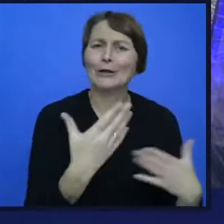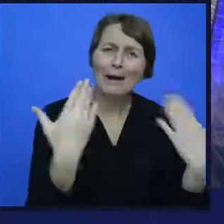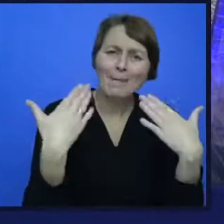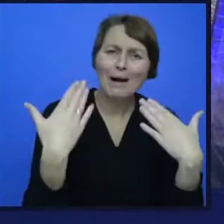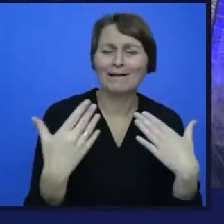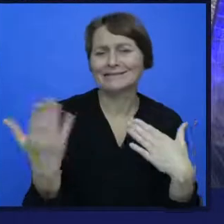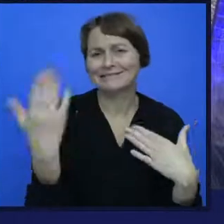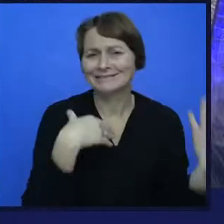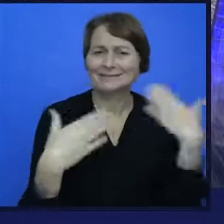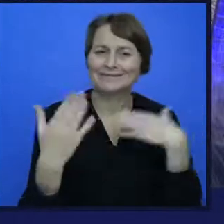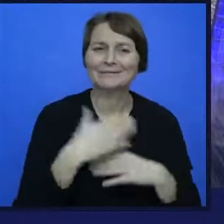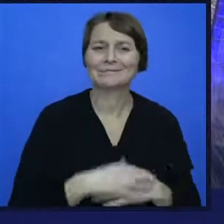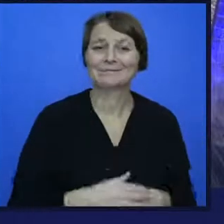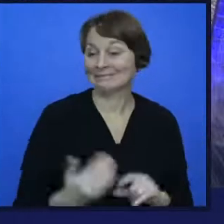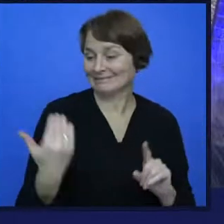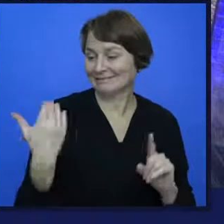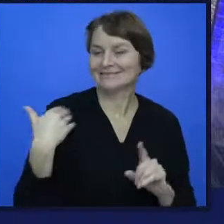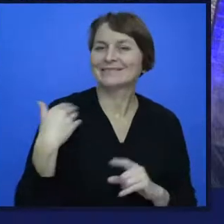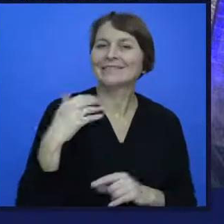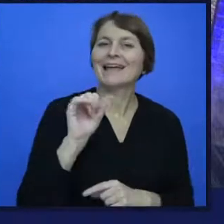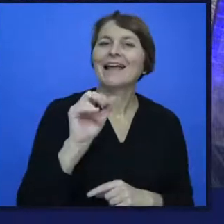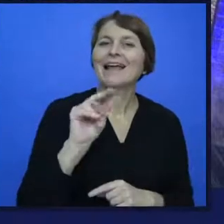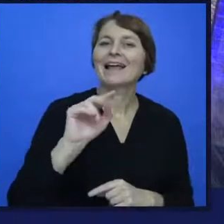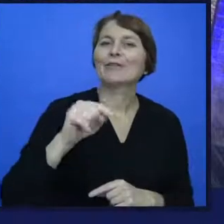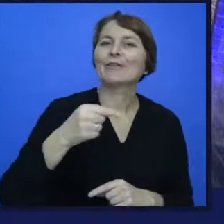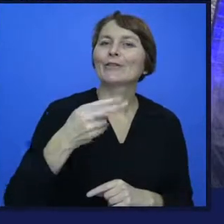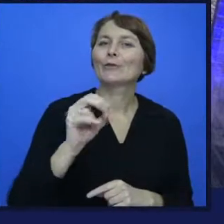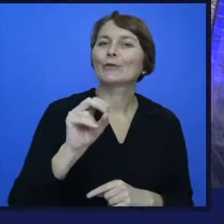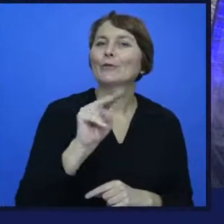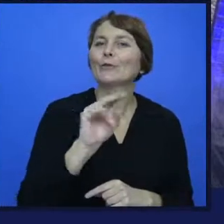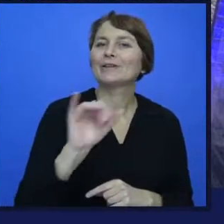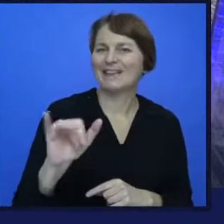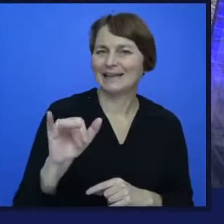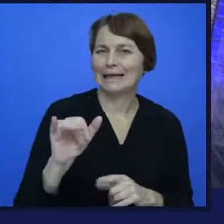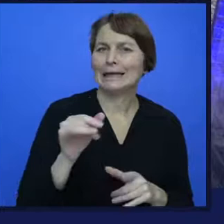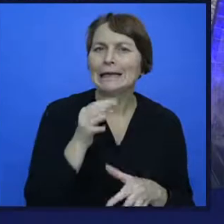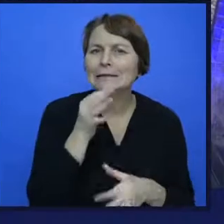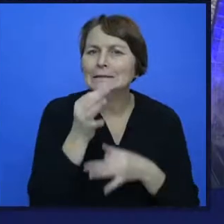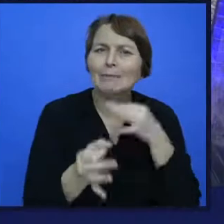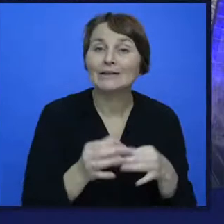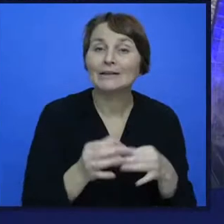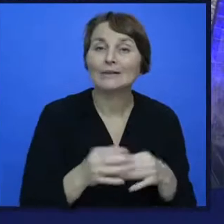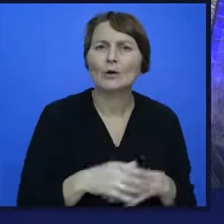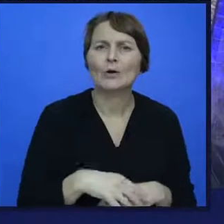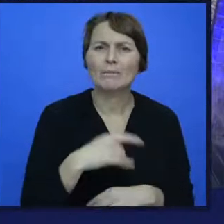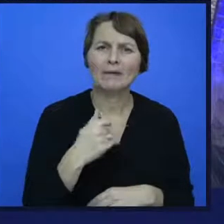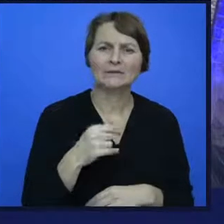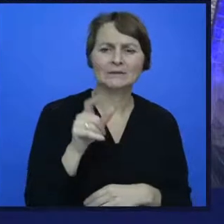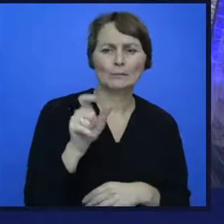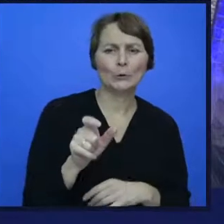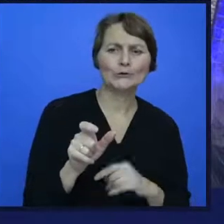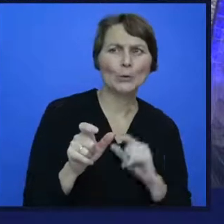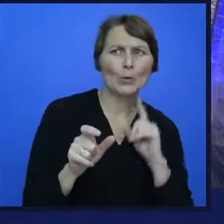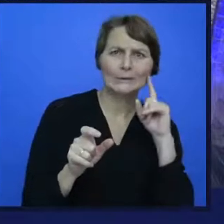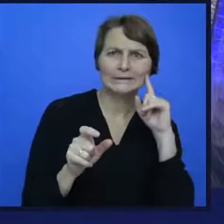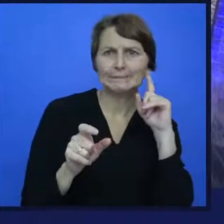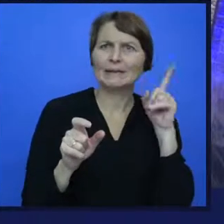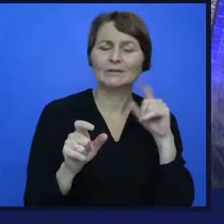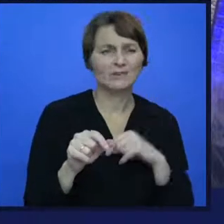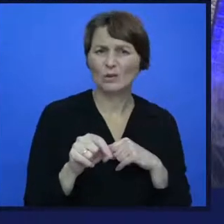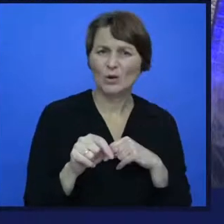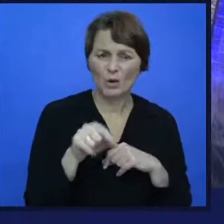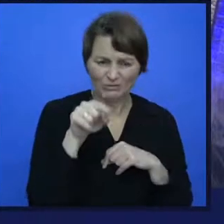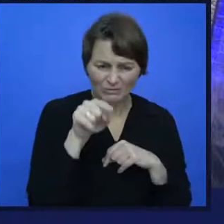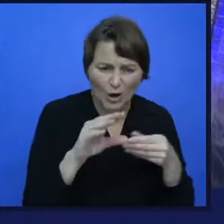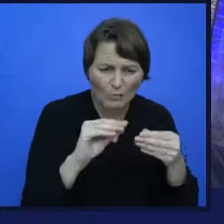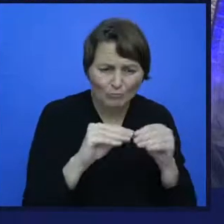now, Anthony did a great job of explaining, like, you don't have to be any special person. Like, you just have to know a problem or be empathetic to a